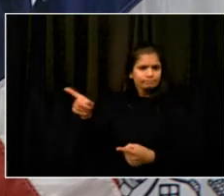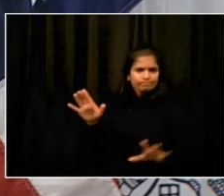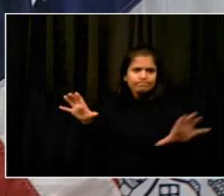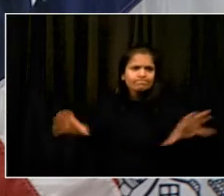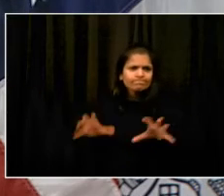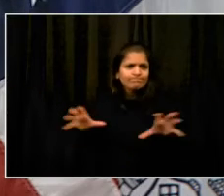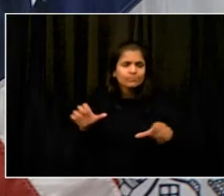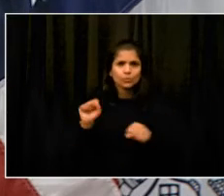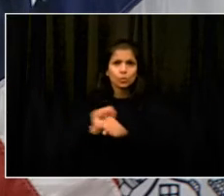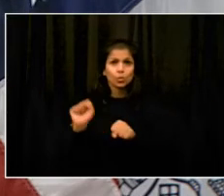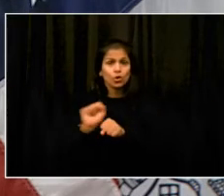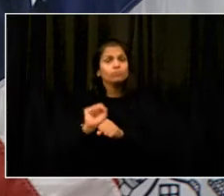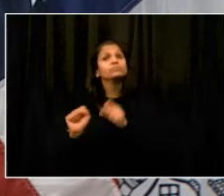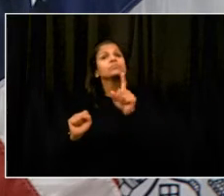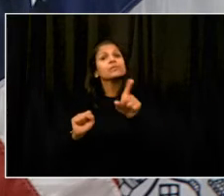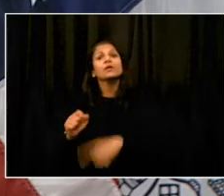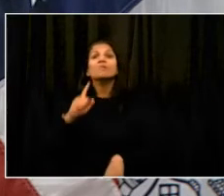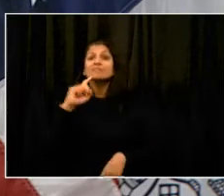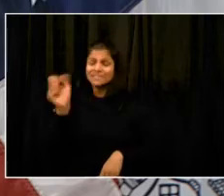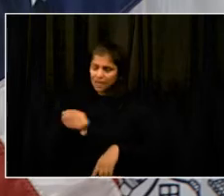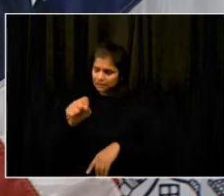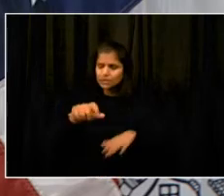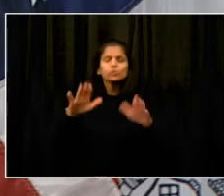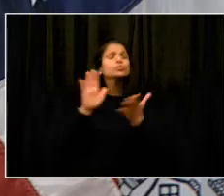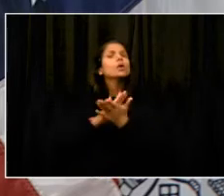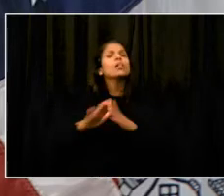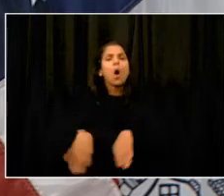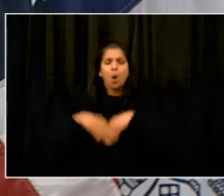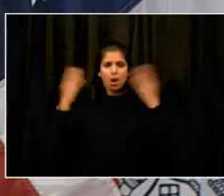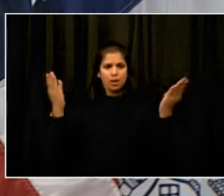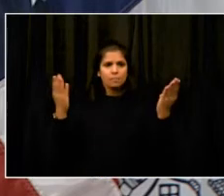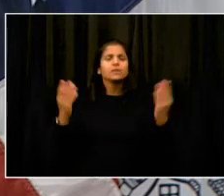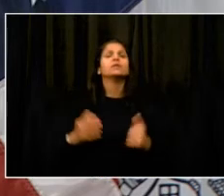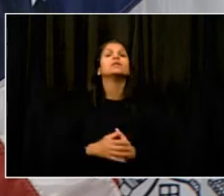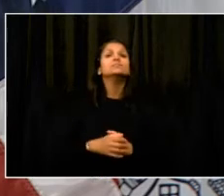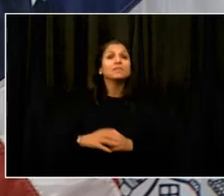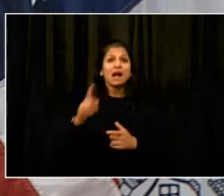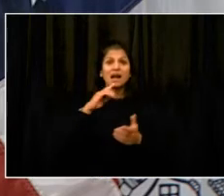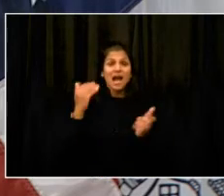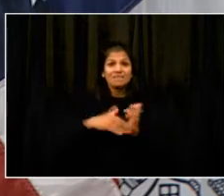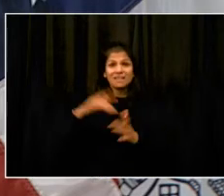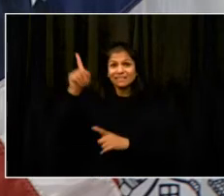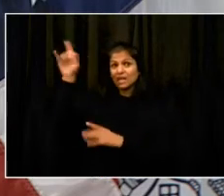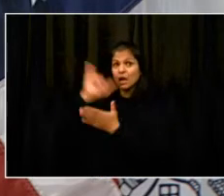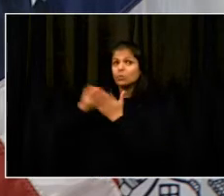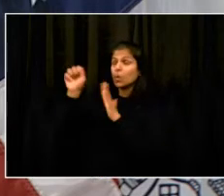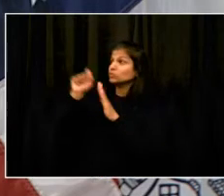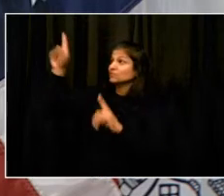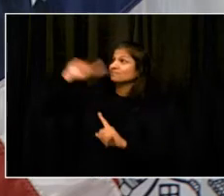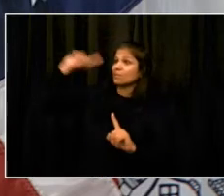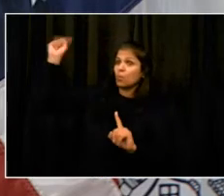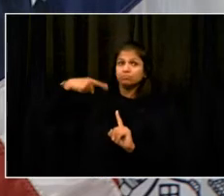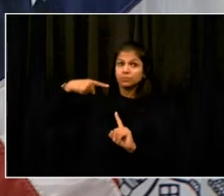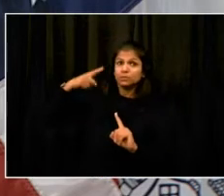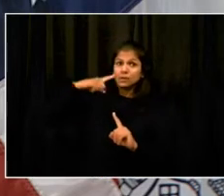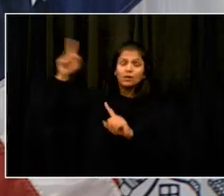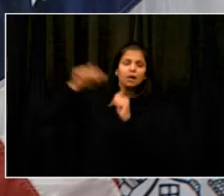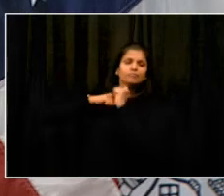feel very confident about our ability to keep people in the school community safe. Next is Nolan from the